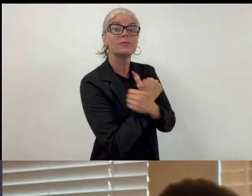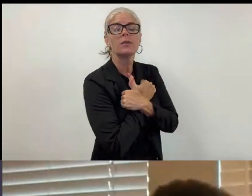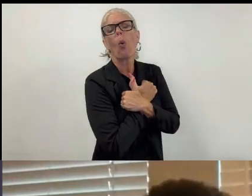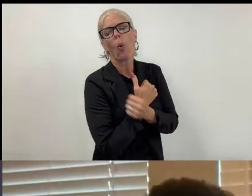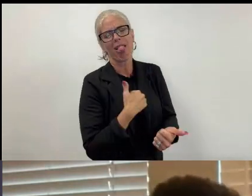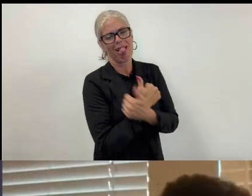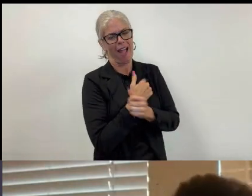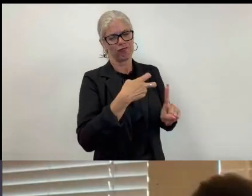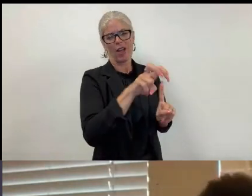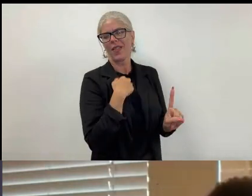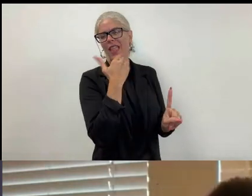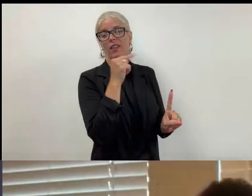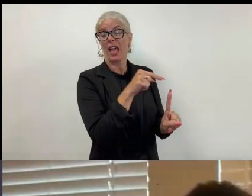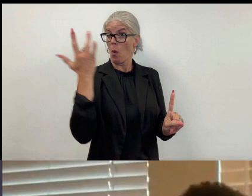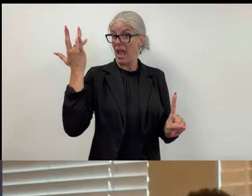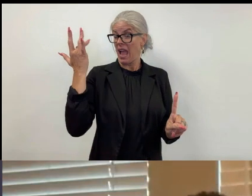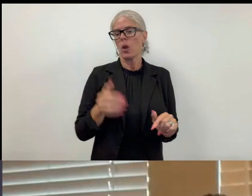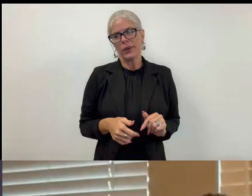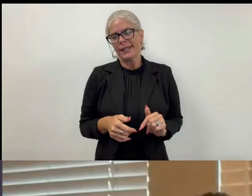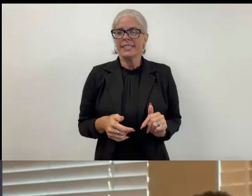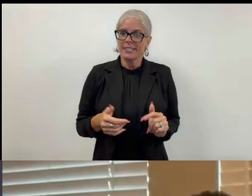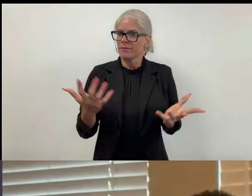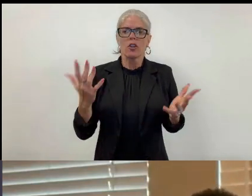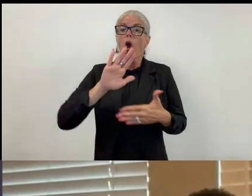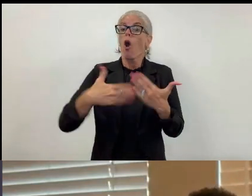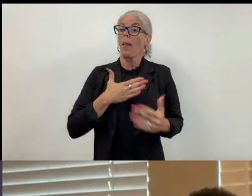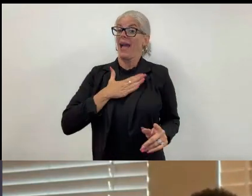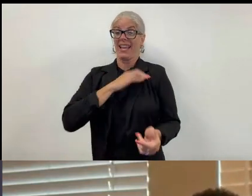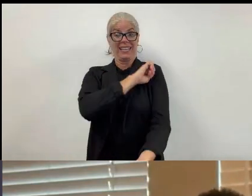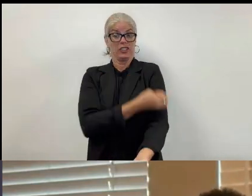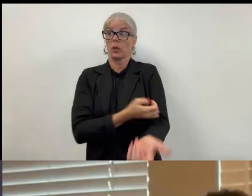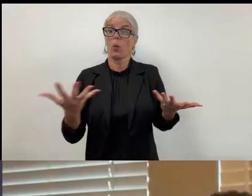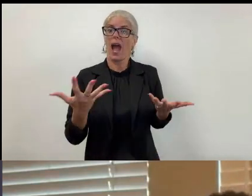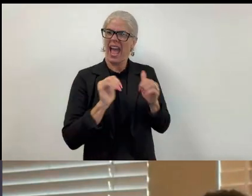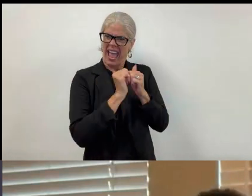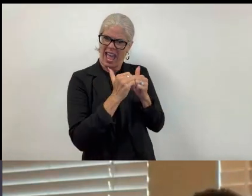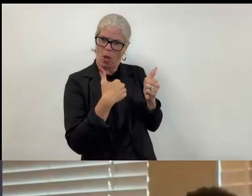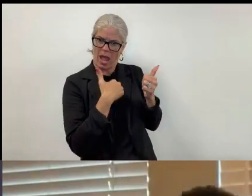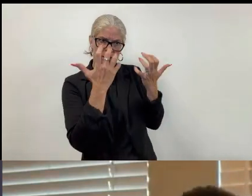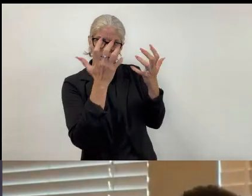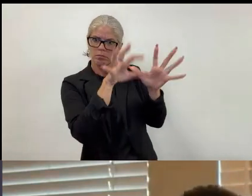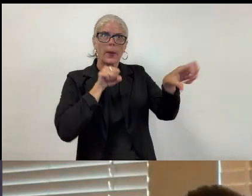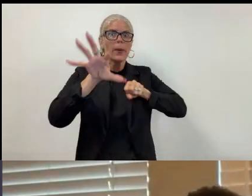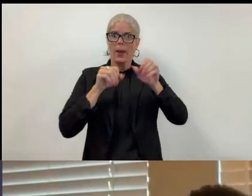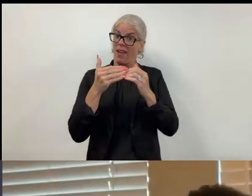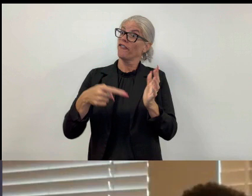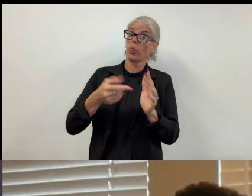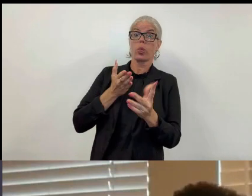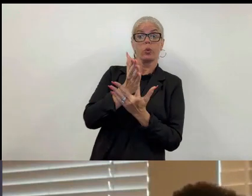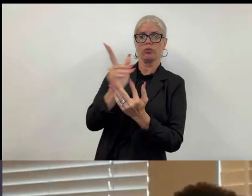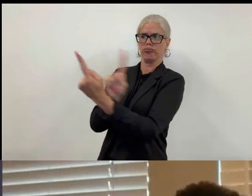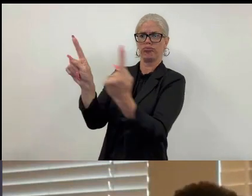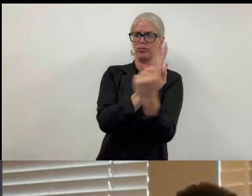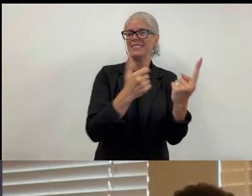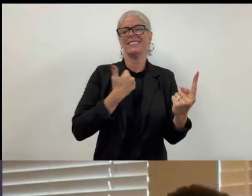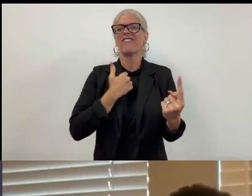for my passion job, which I'm so, so grateful for, because I absolutely get all of my energy from meeting people. Like,